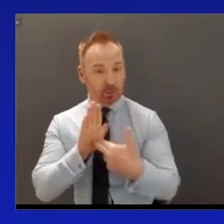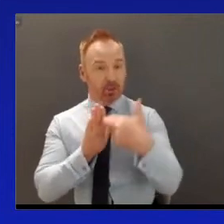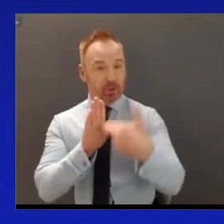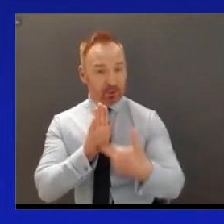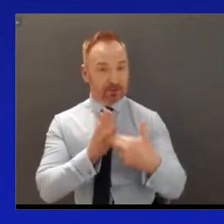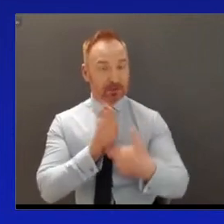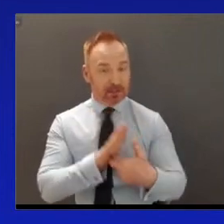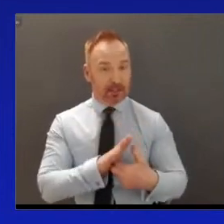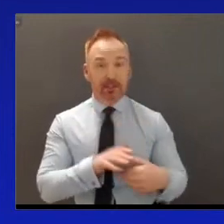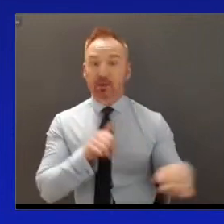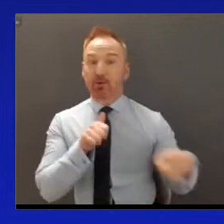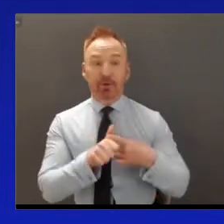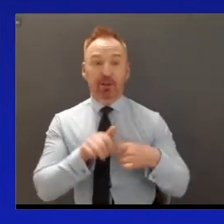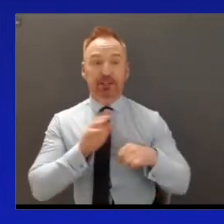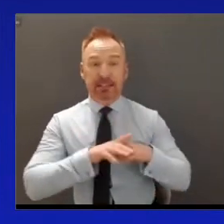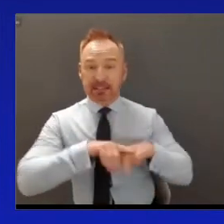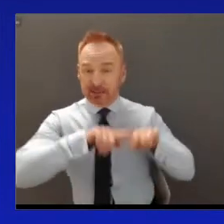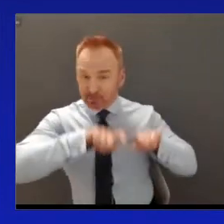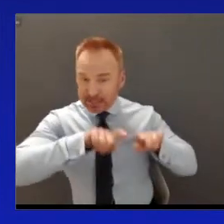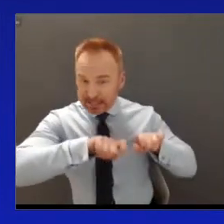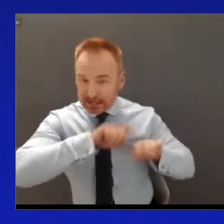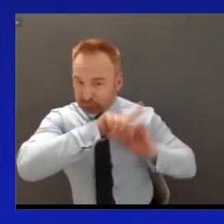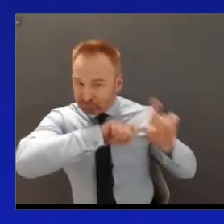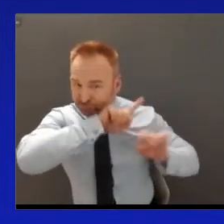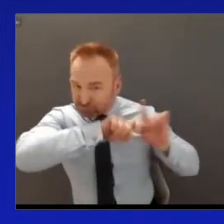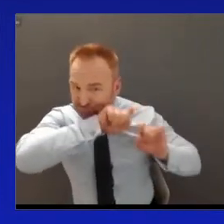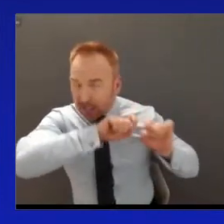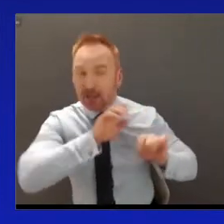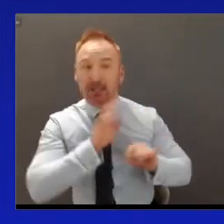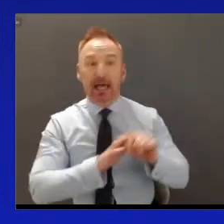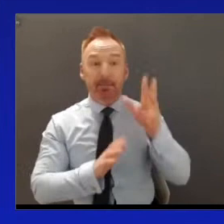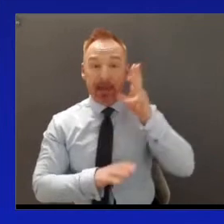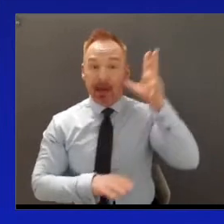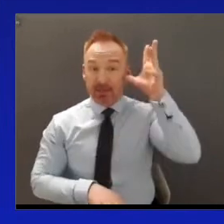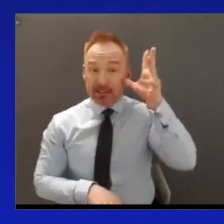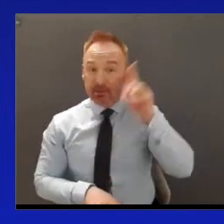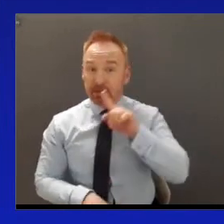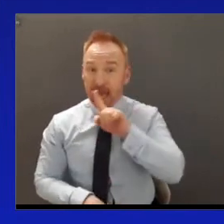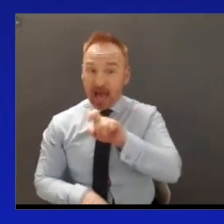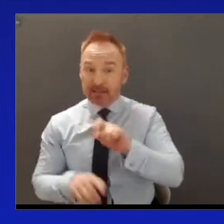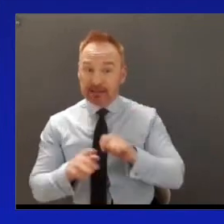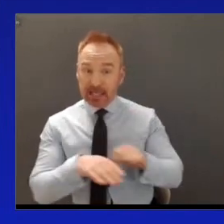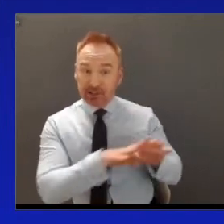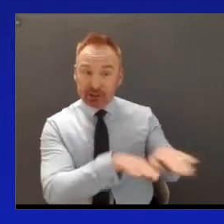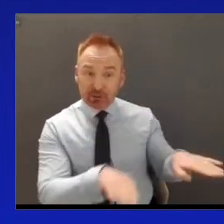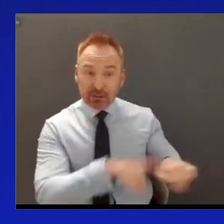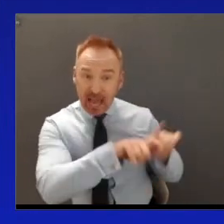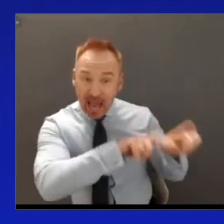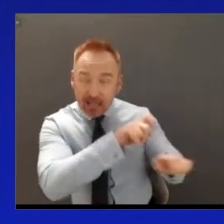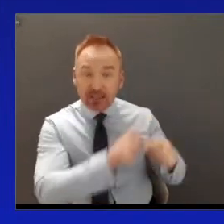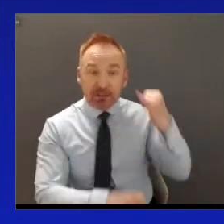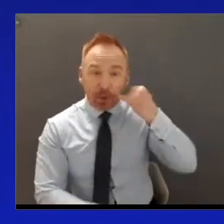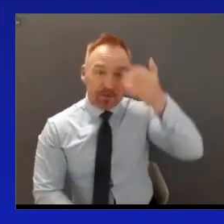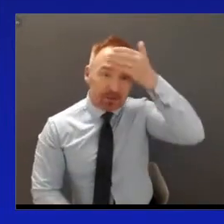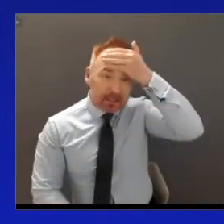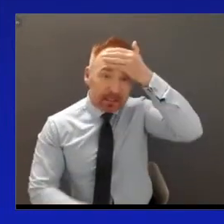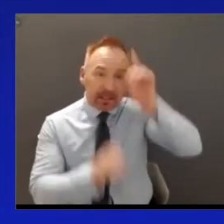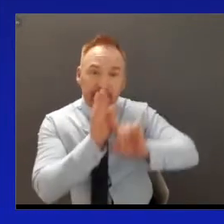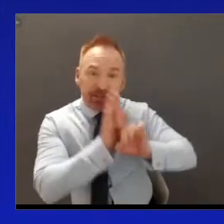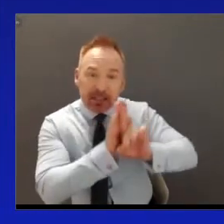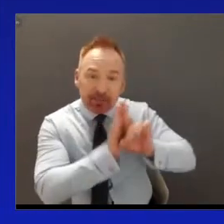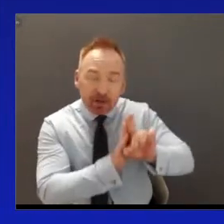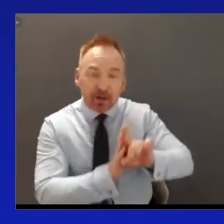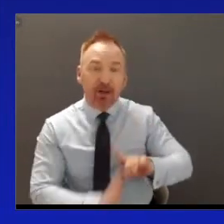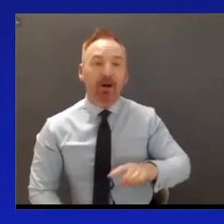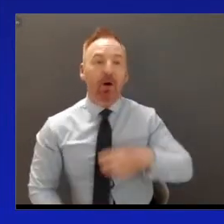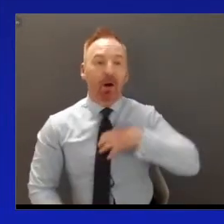with screening. We're actually asking parents right now, screen your children if they have symptoms like a fever or a cough, to make sure they're tested